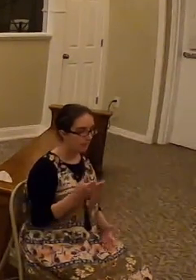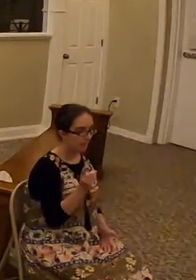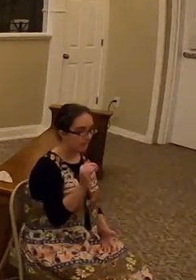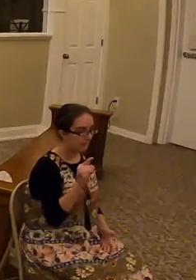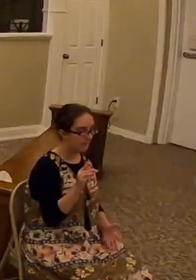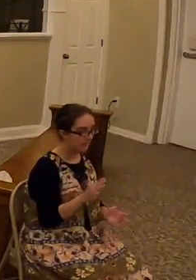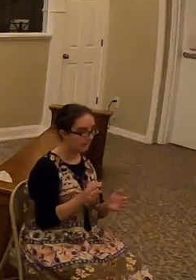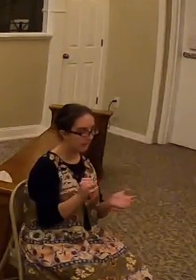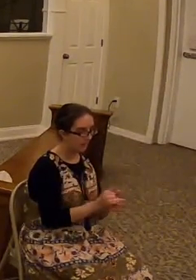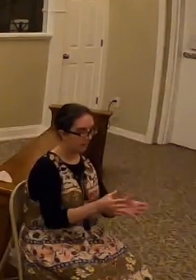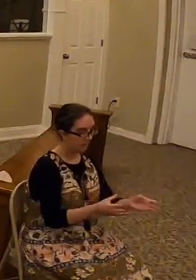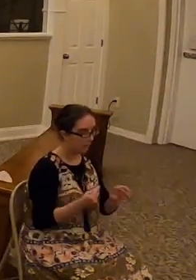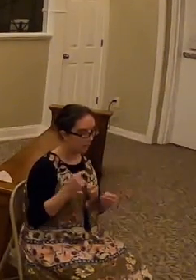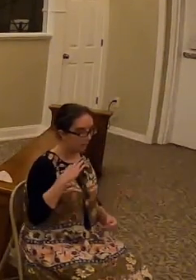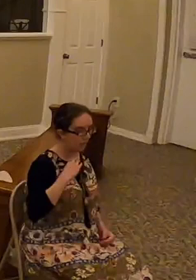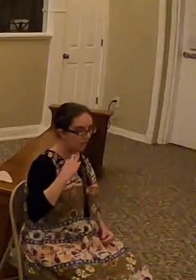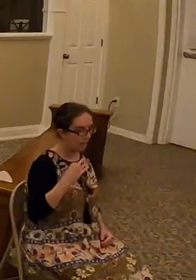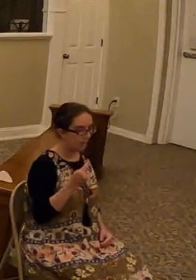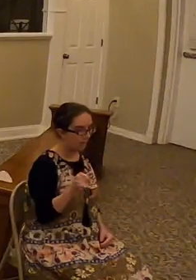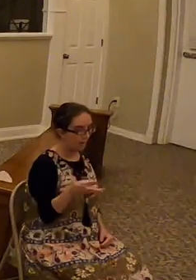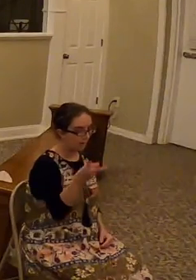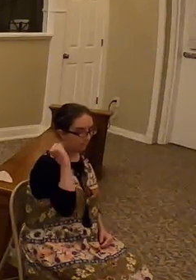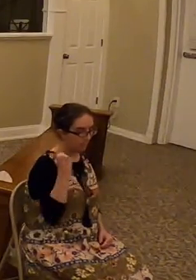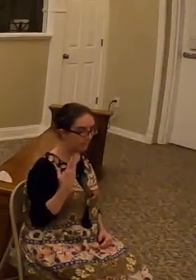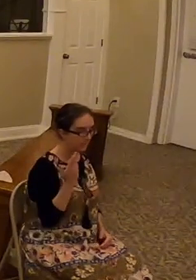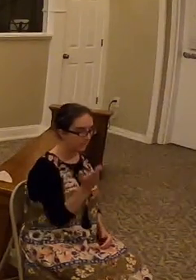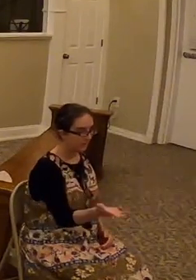t-shirt. They were there.